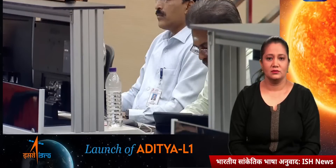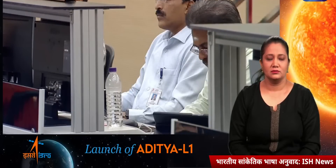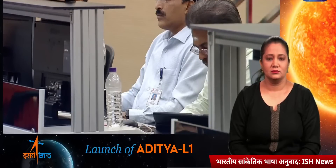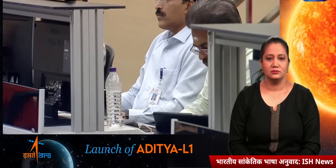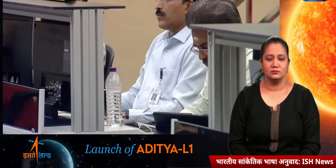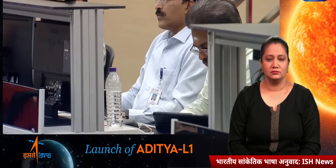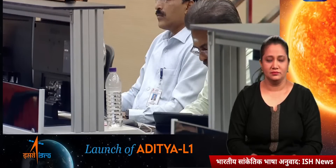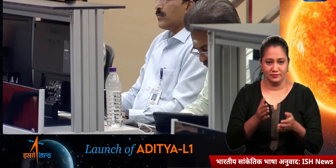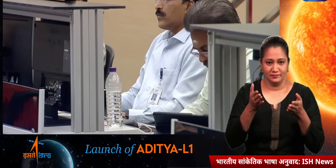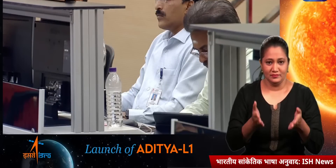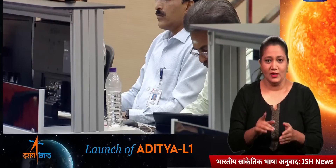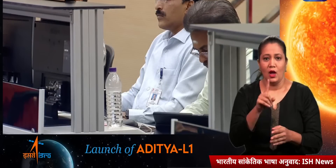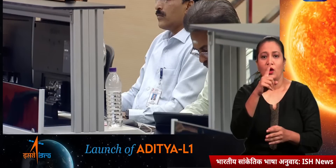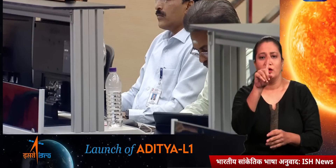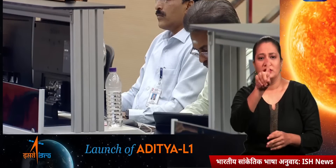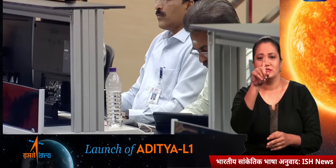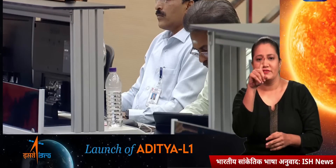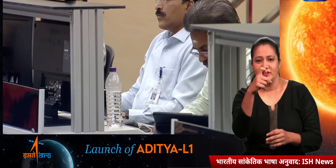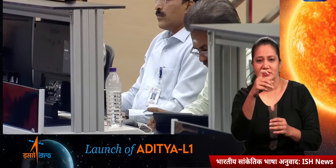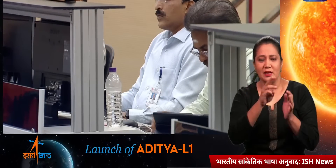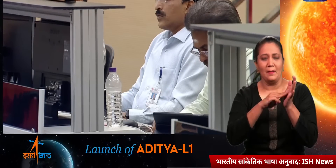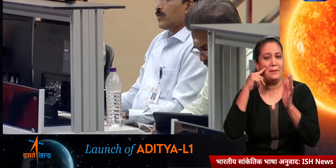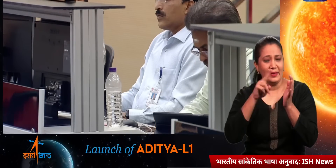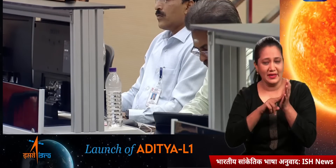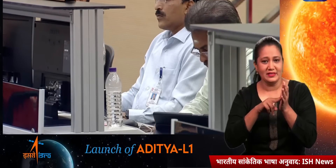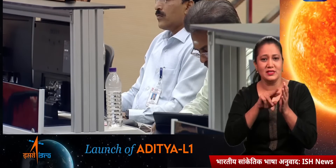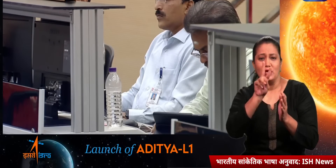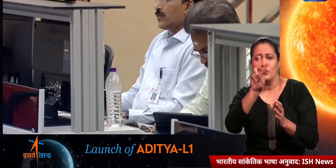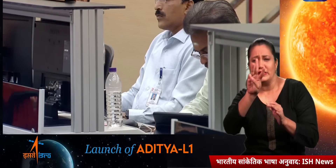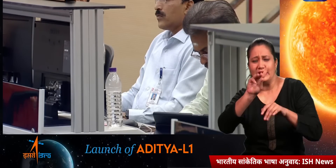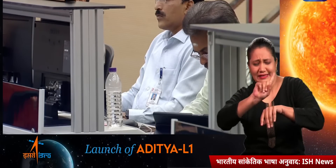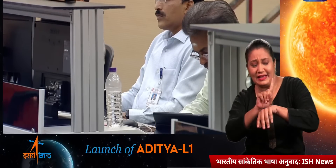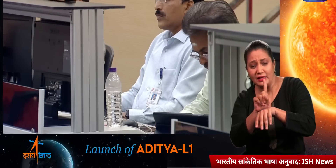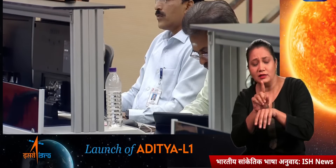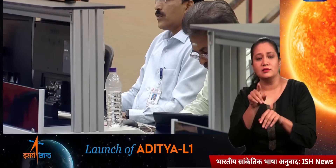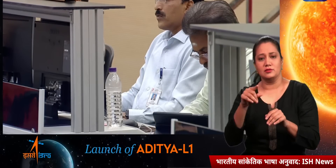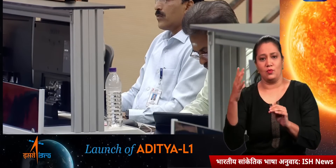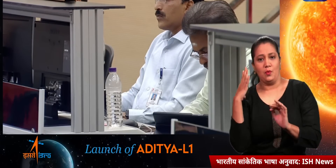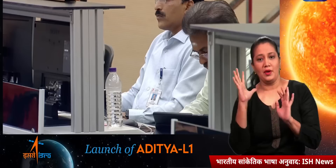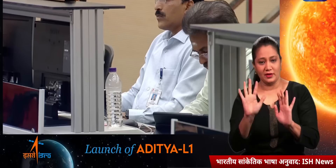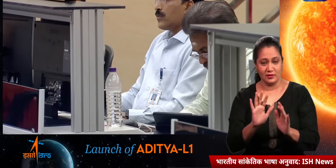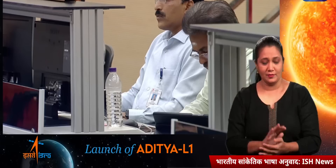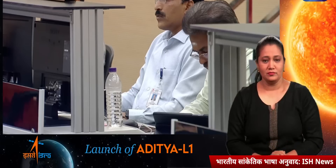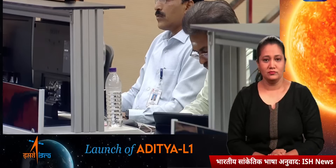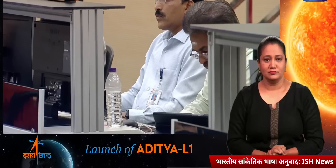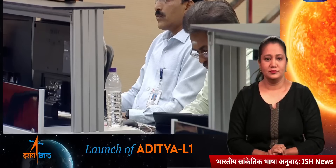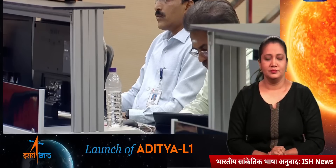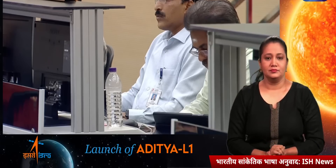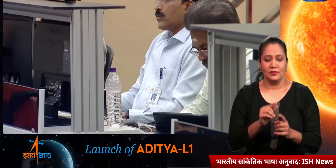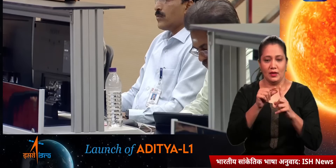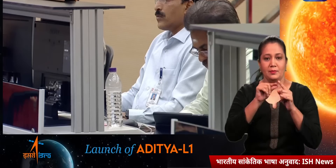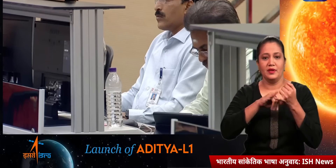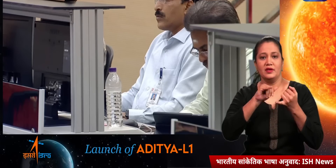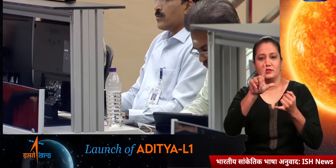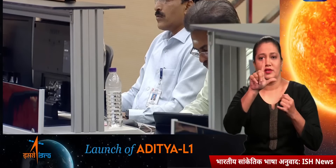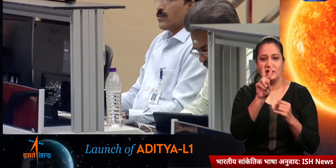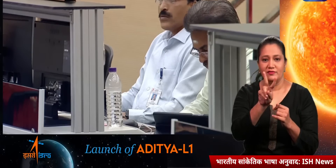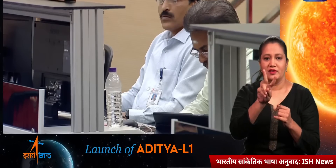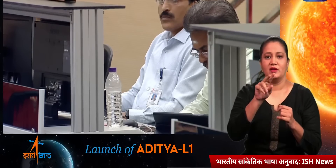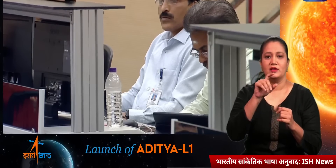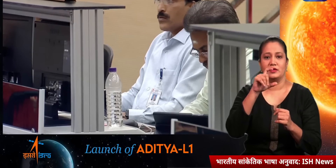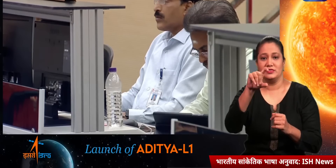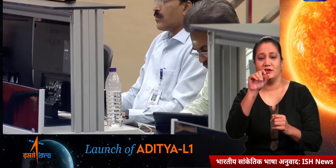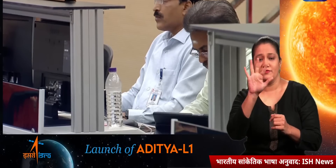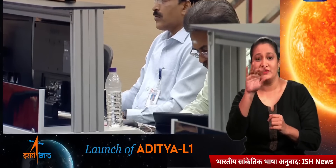We are 17 minutes 23 seconds from the launch time. The countdown for PSLV C-57